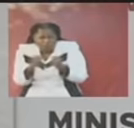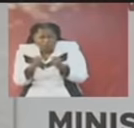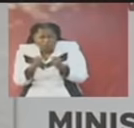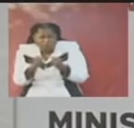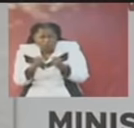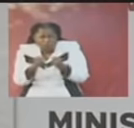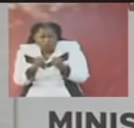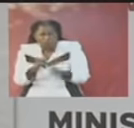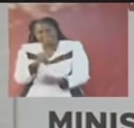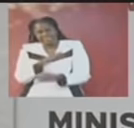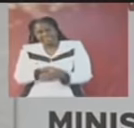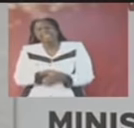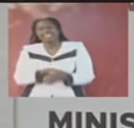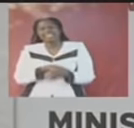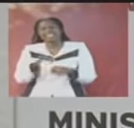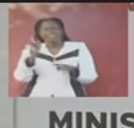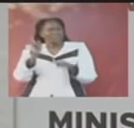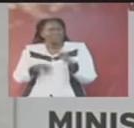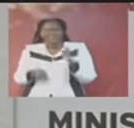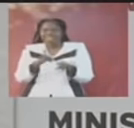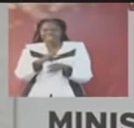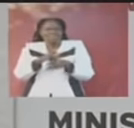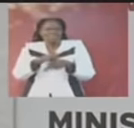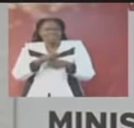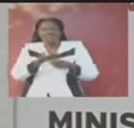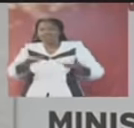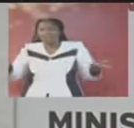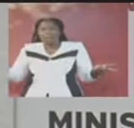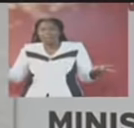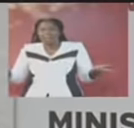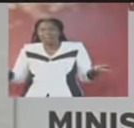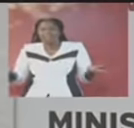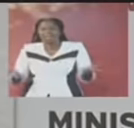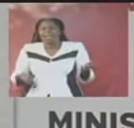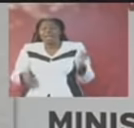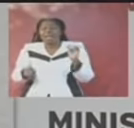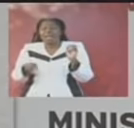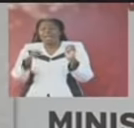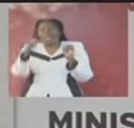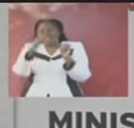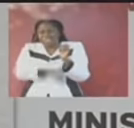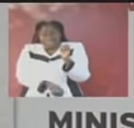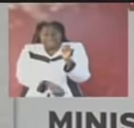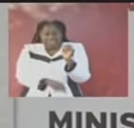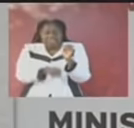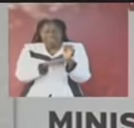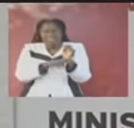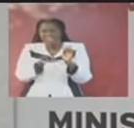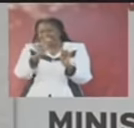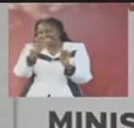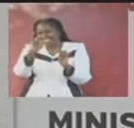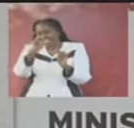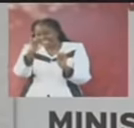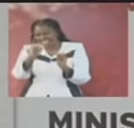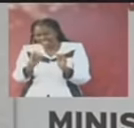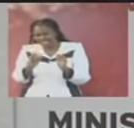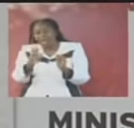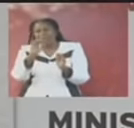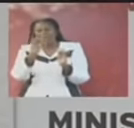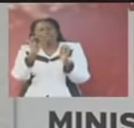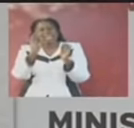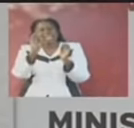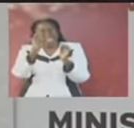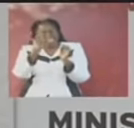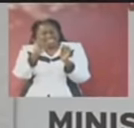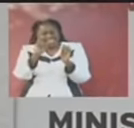-8, or 2 to 8, or whichever it depends on the vaccine. But different vaccines have different ranges of temperature within